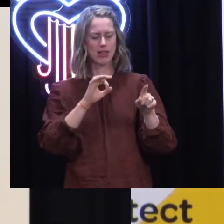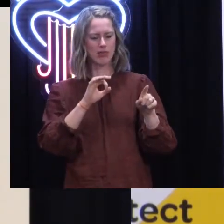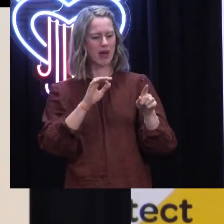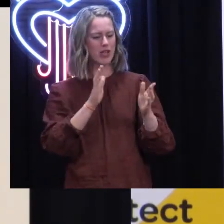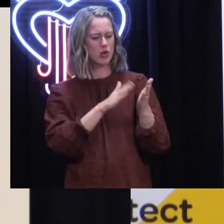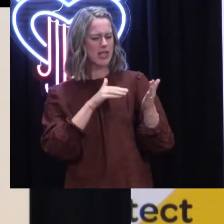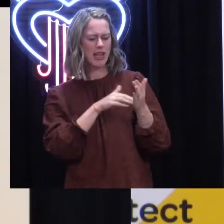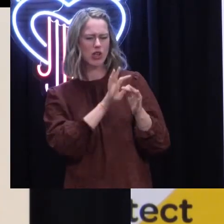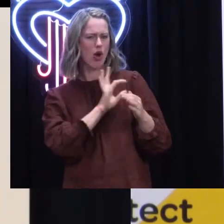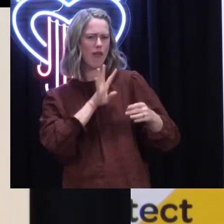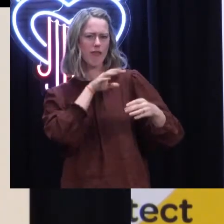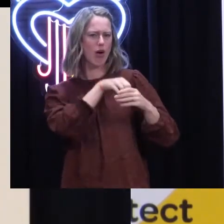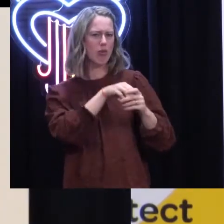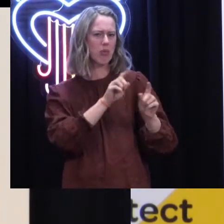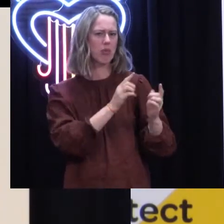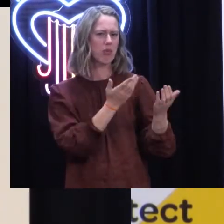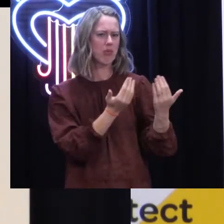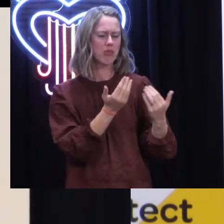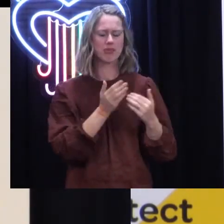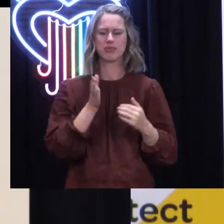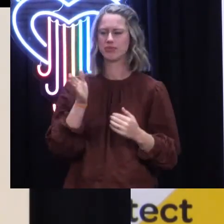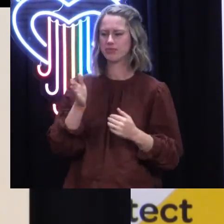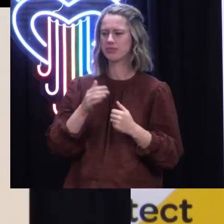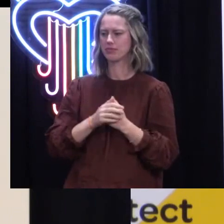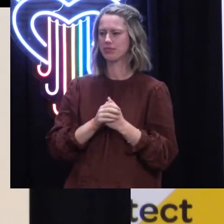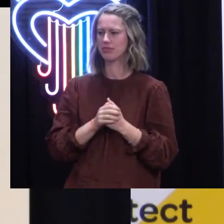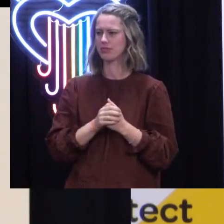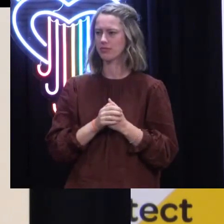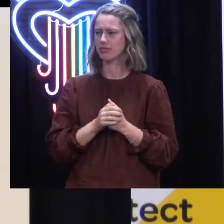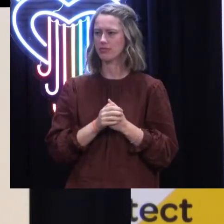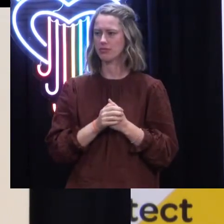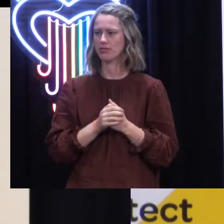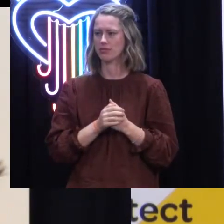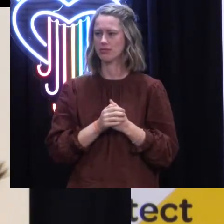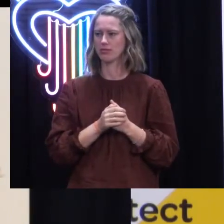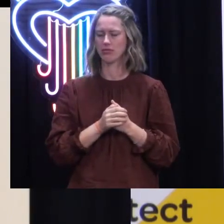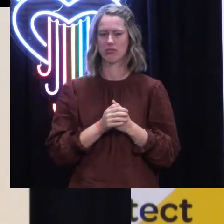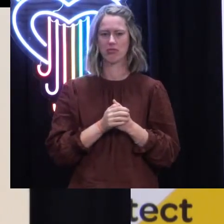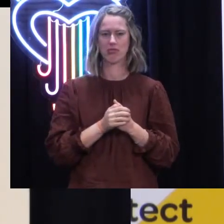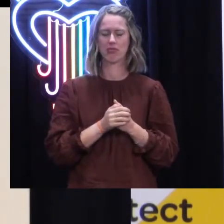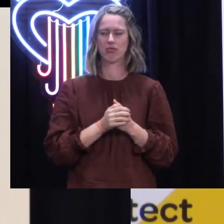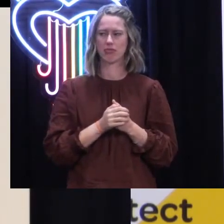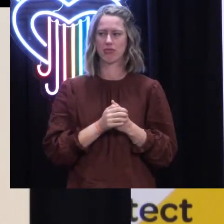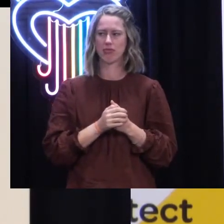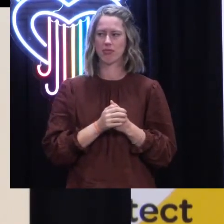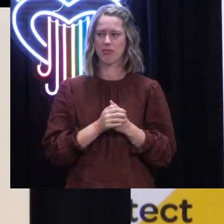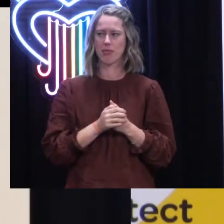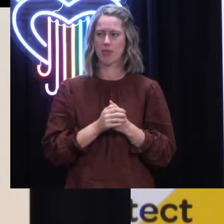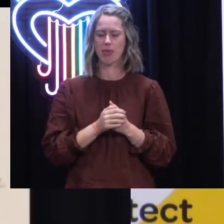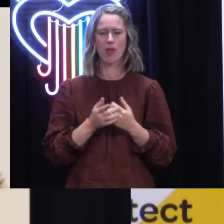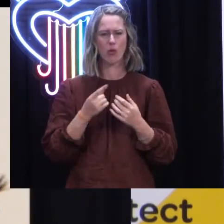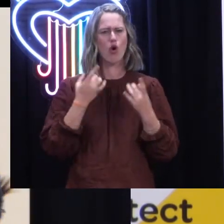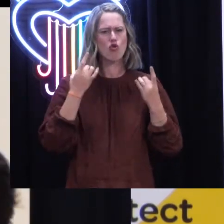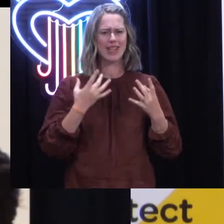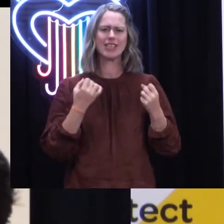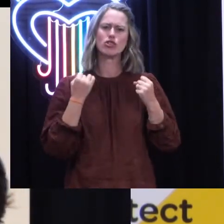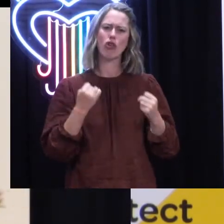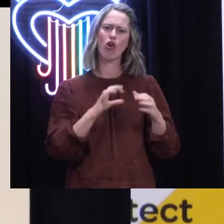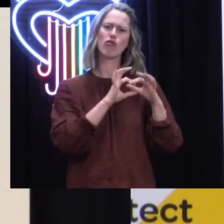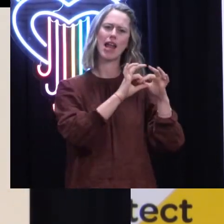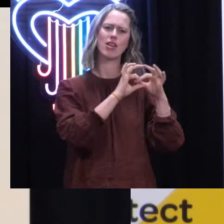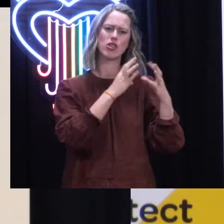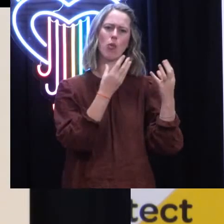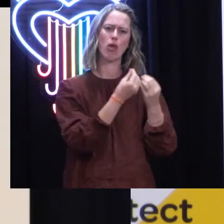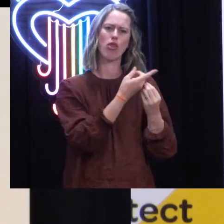Indo-Pacific more widely? So on the last point, I would say I anticipate absolutely no change in our already strong relationship